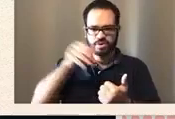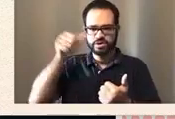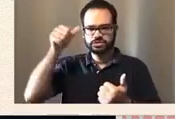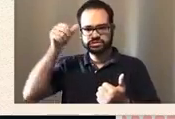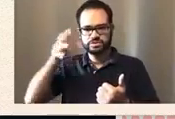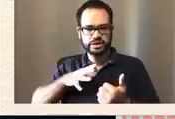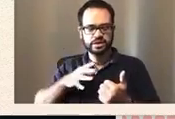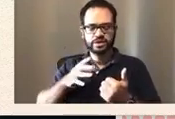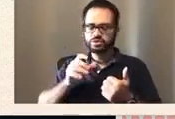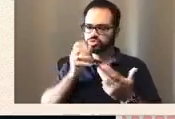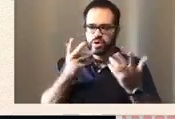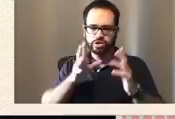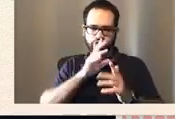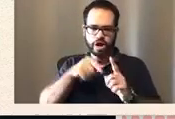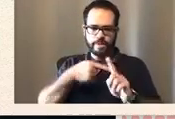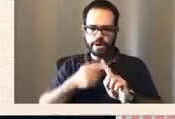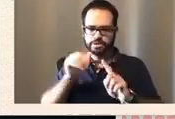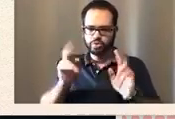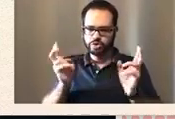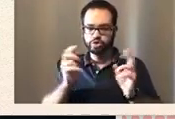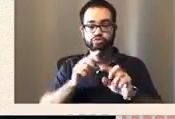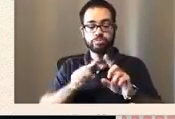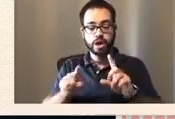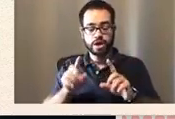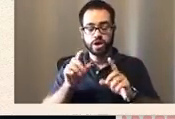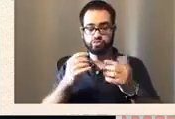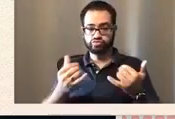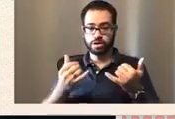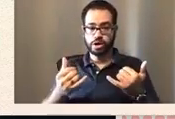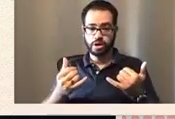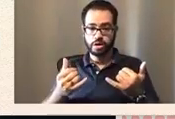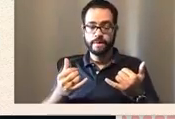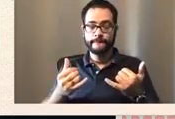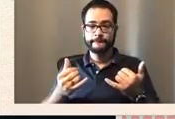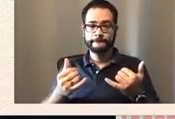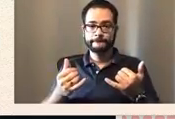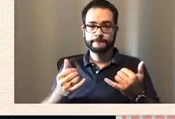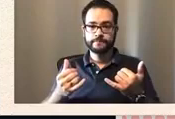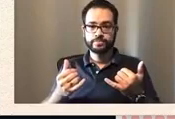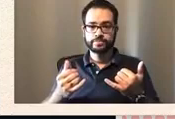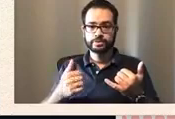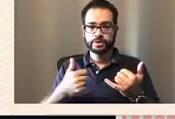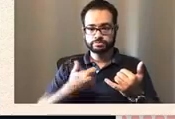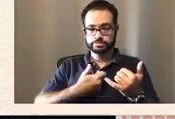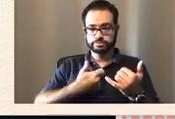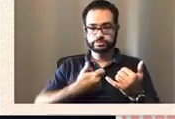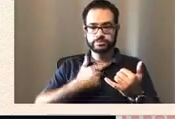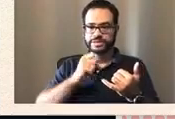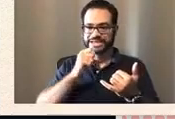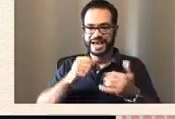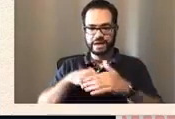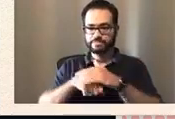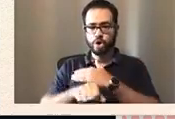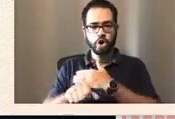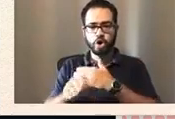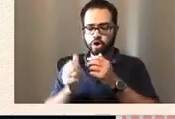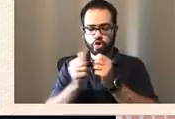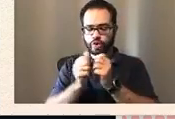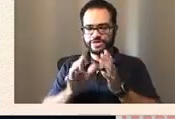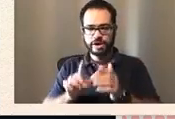But in this case, although I personally was not born without a left